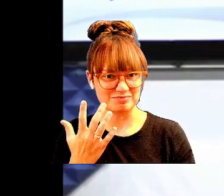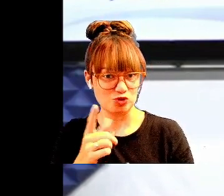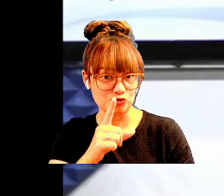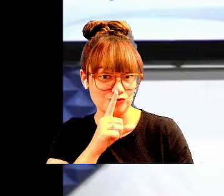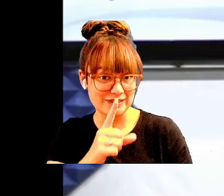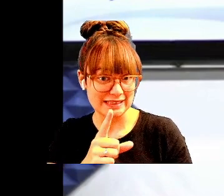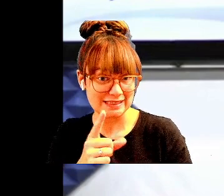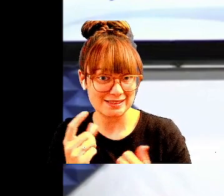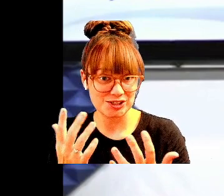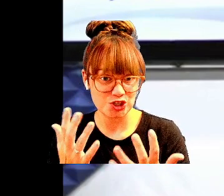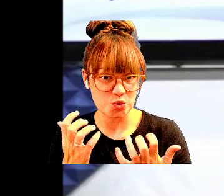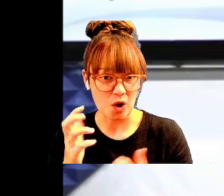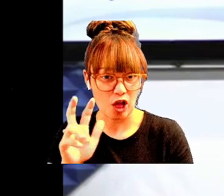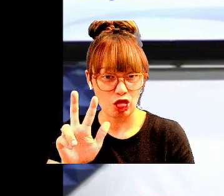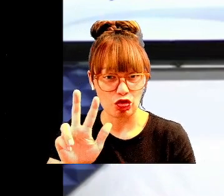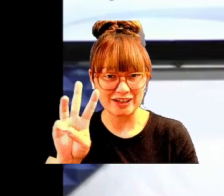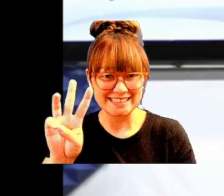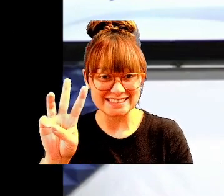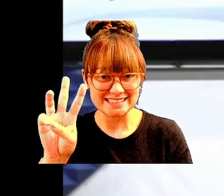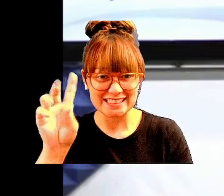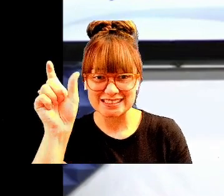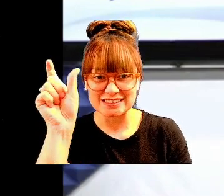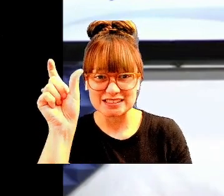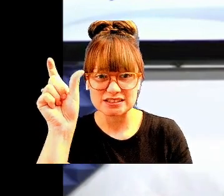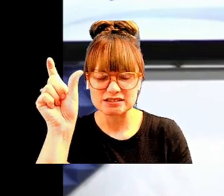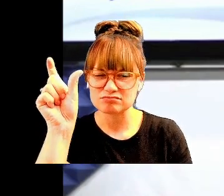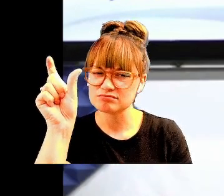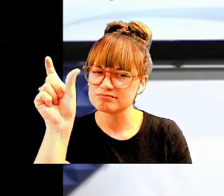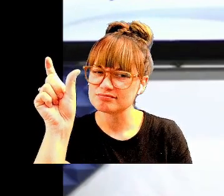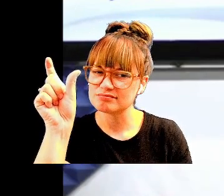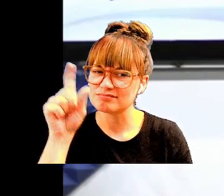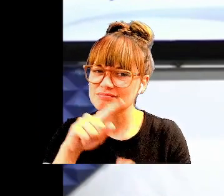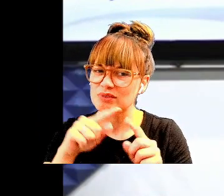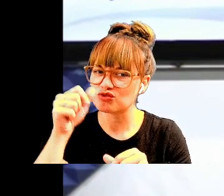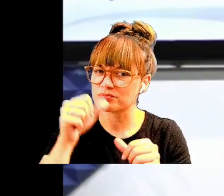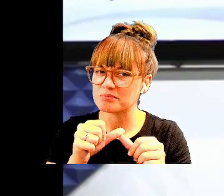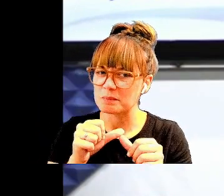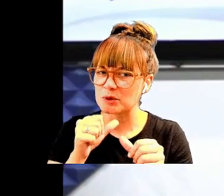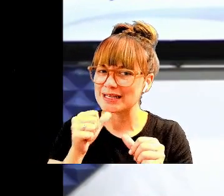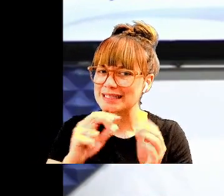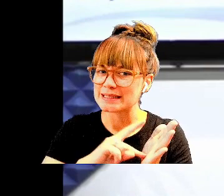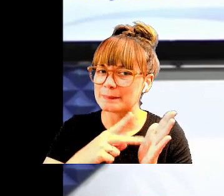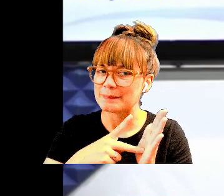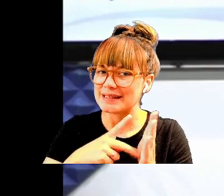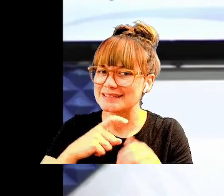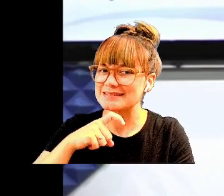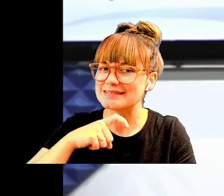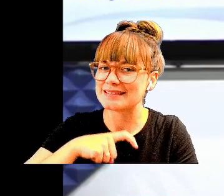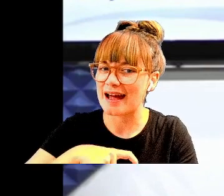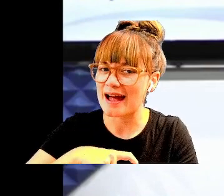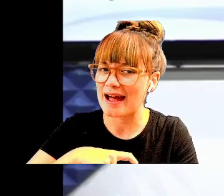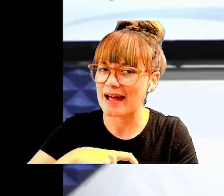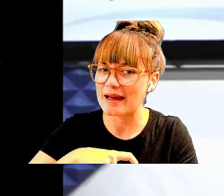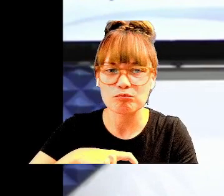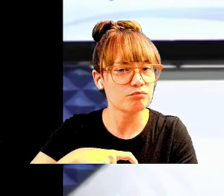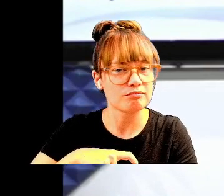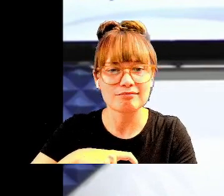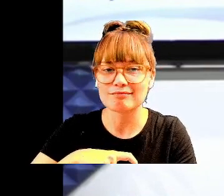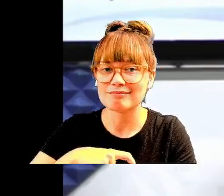power. But remember, t does not stand for time, it stands for time